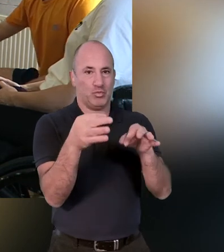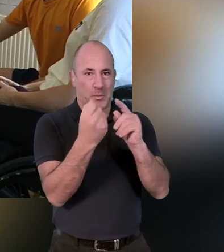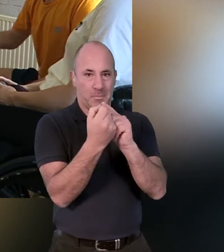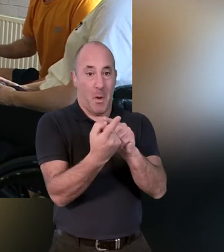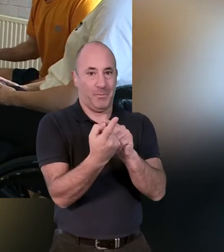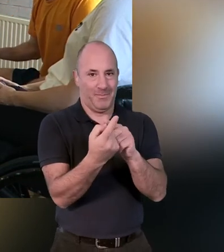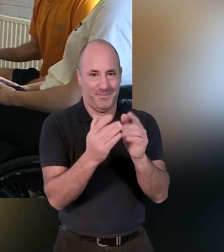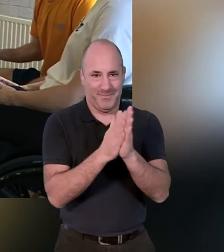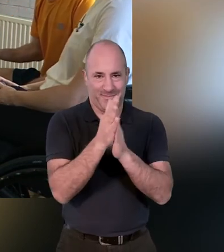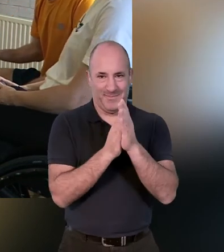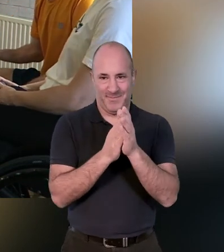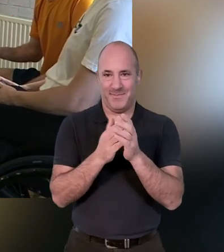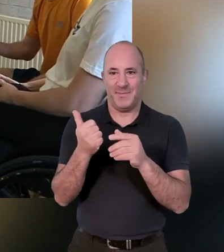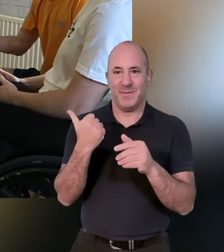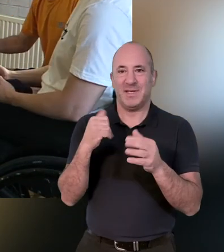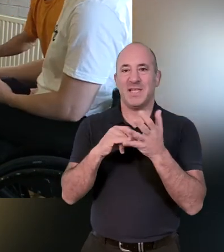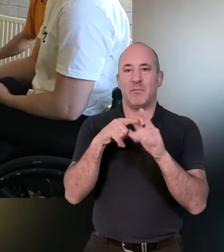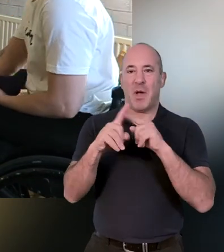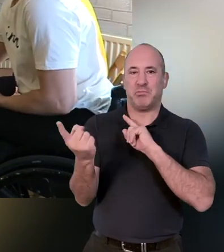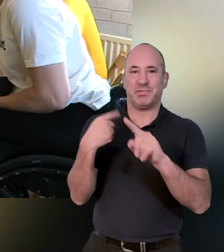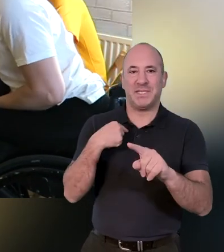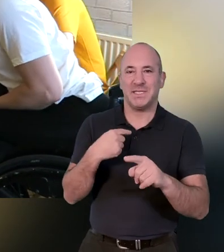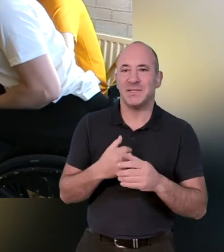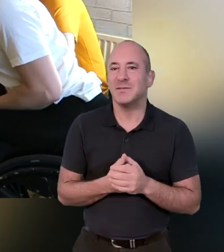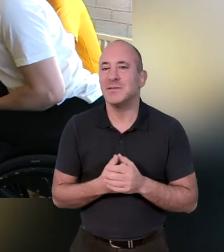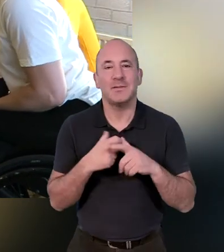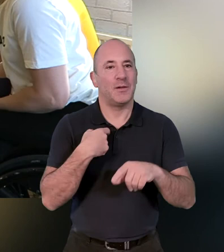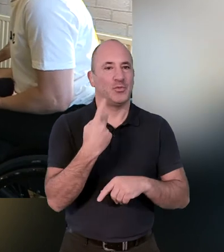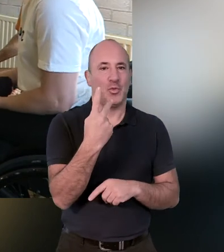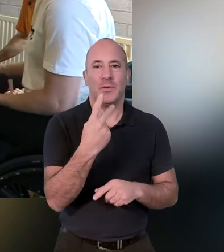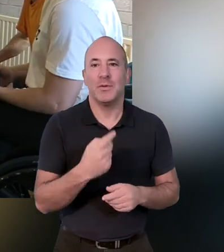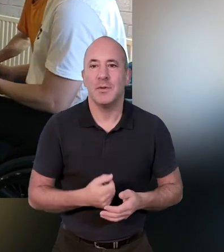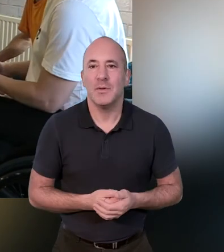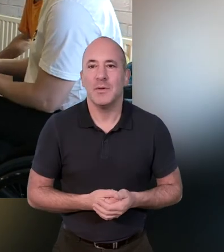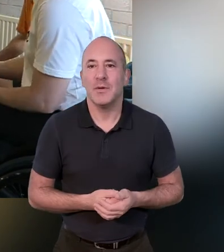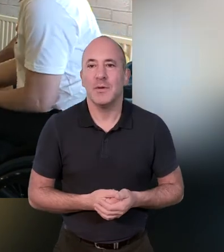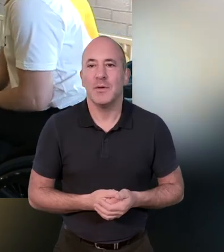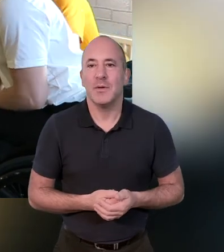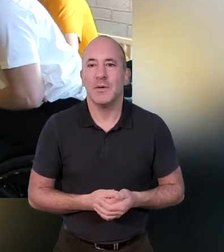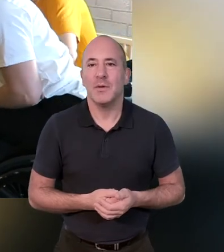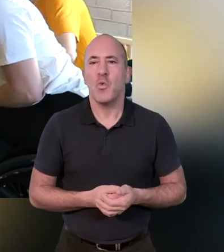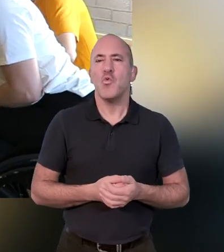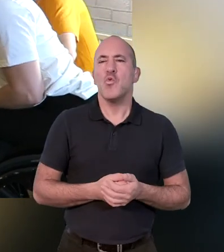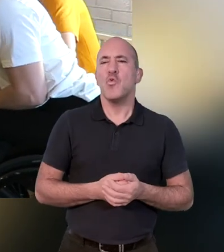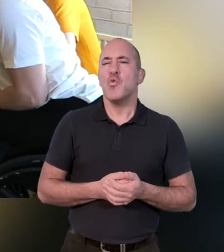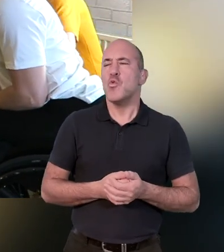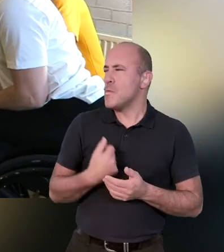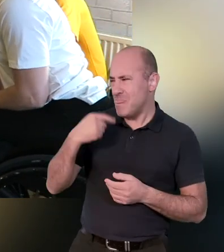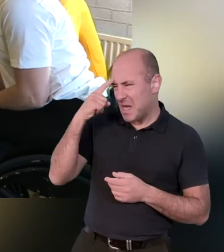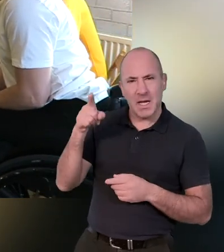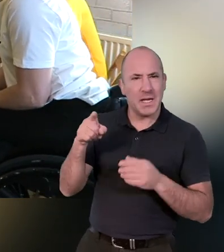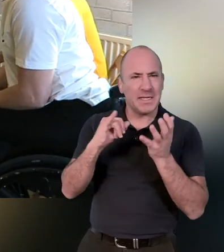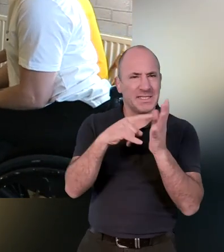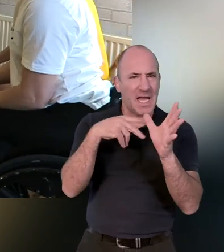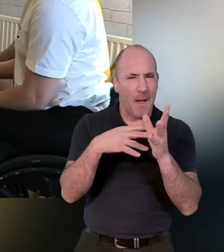Okay, now I've got two closest. So Sam's got to try and beat me. I've still got two closest.